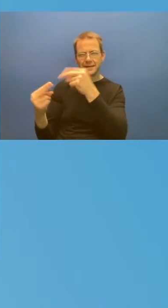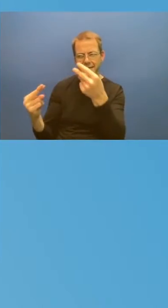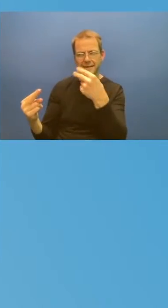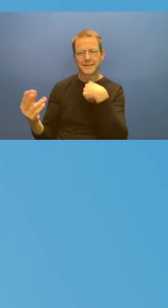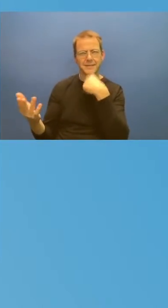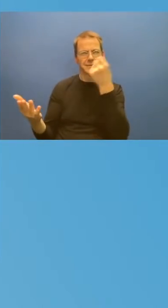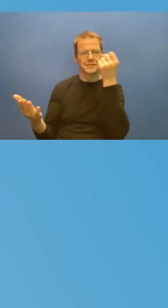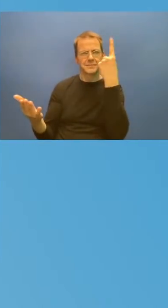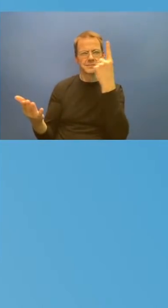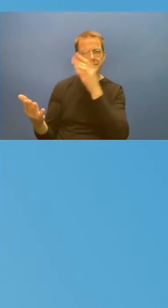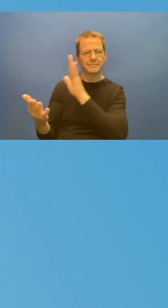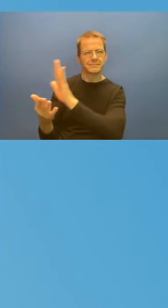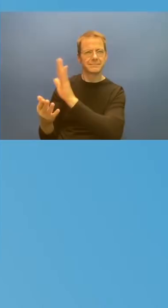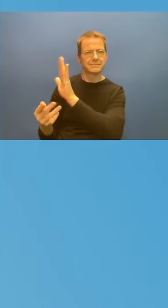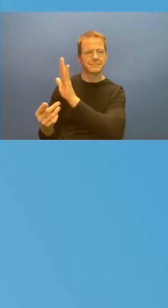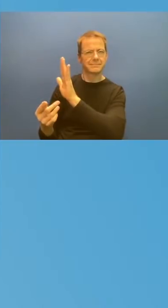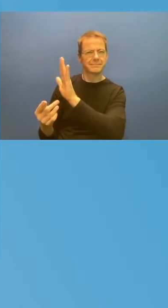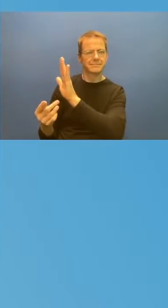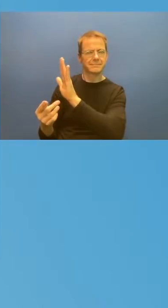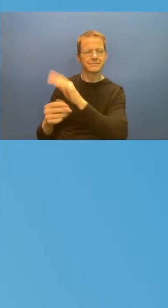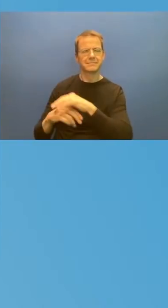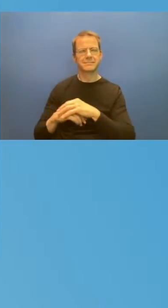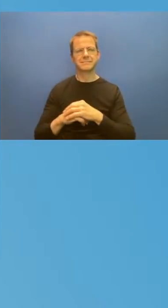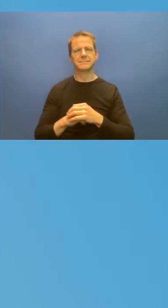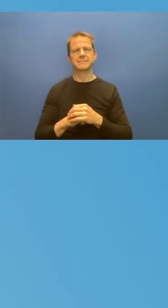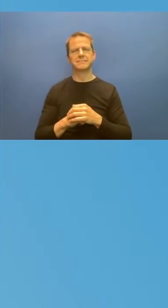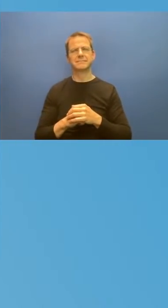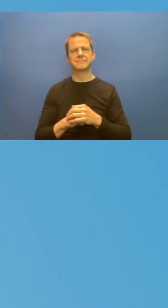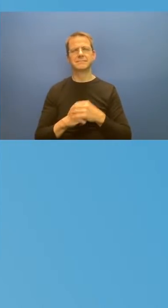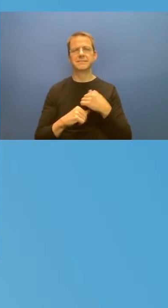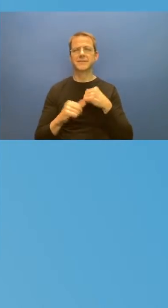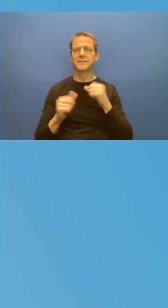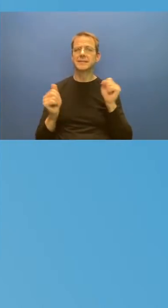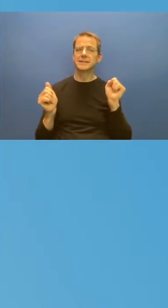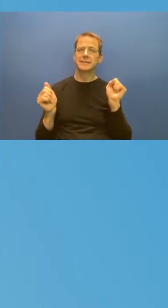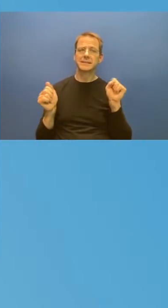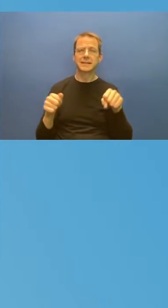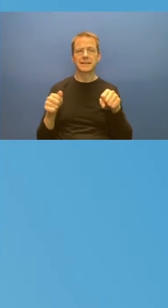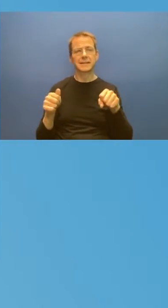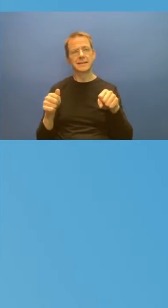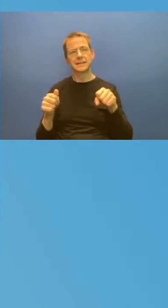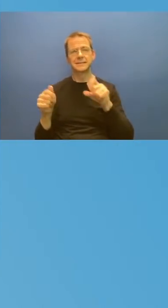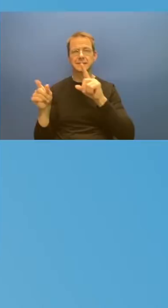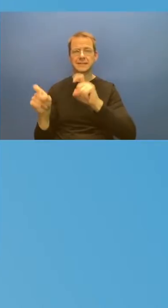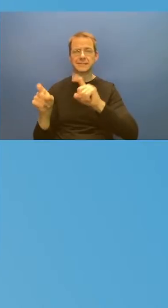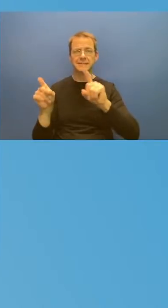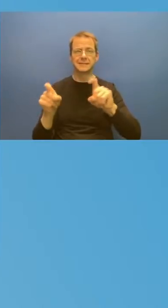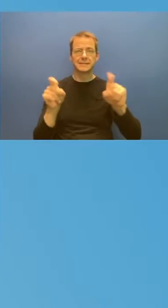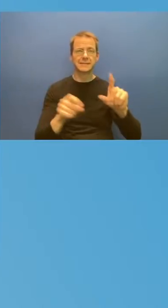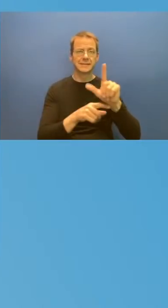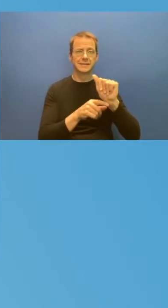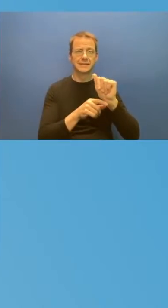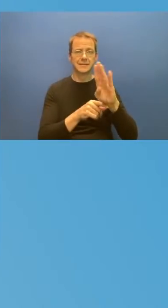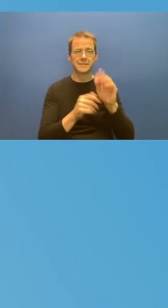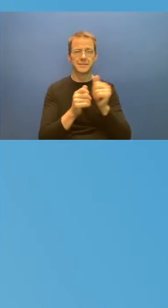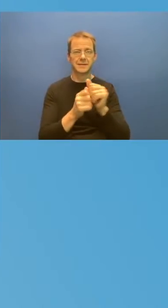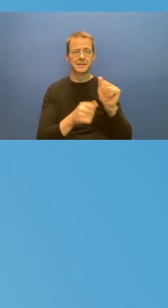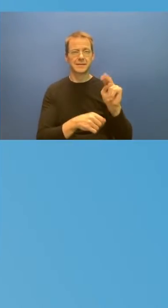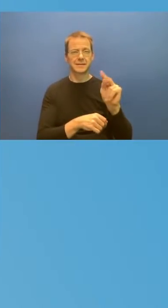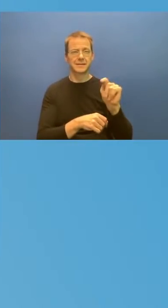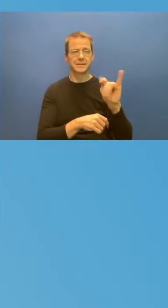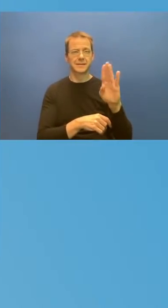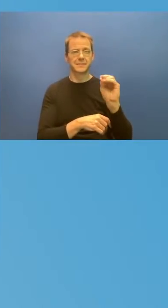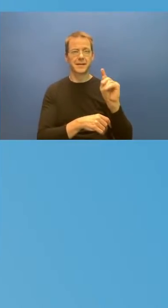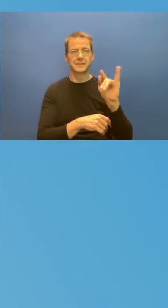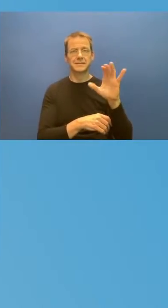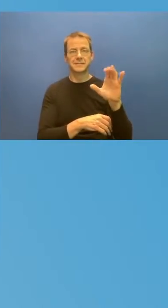with antibodies and see how it interacts with the spike protein. but we don't know what it means for populations,